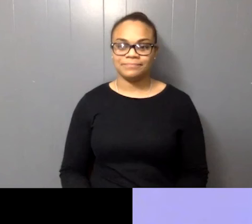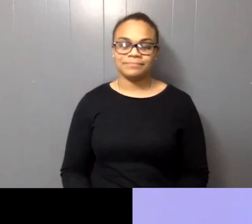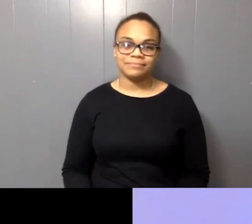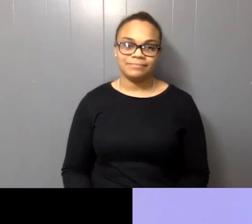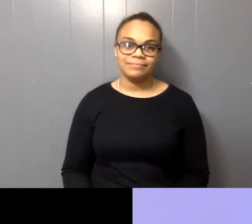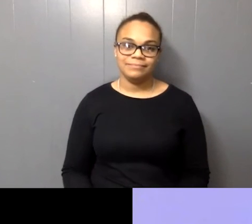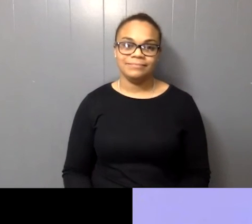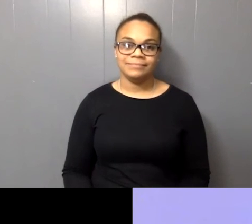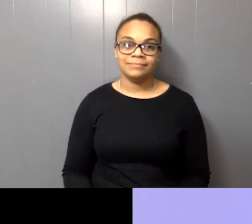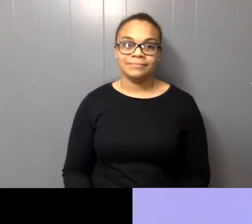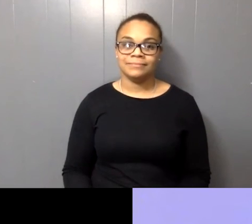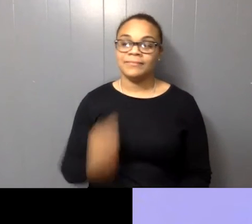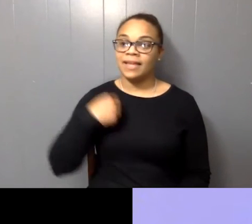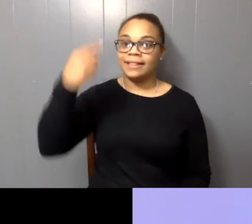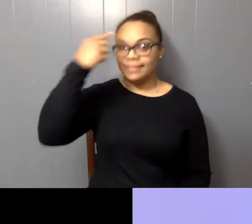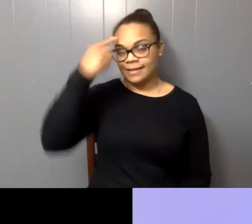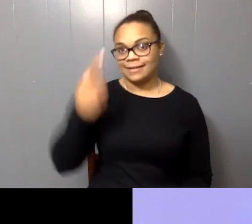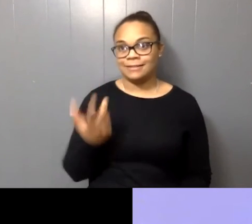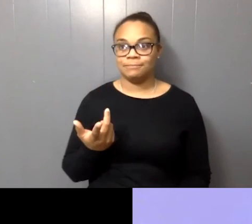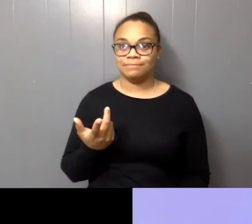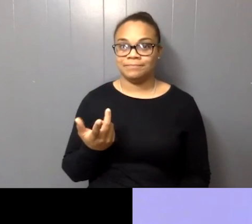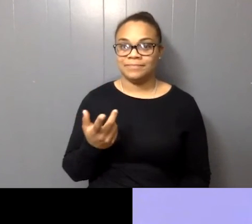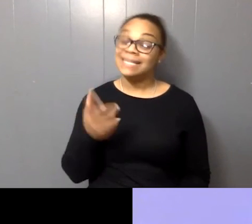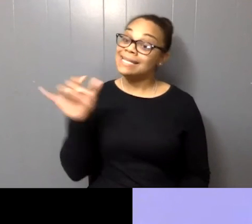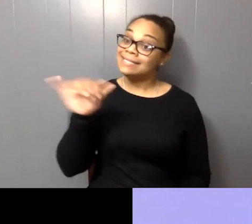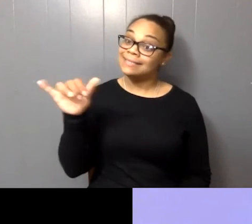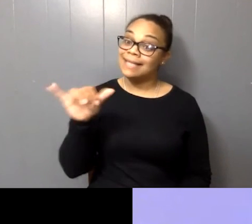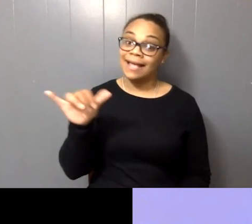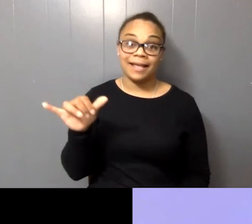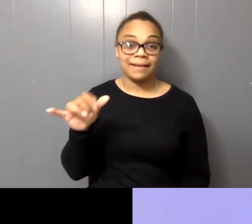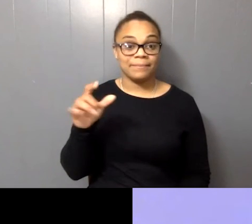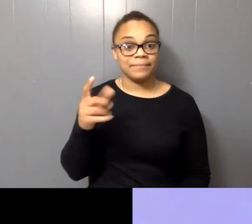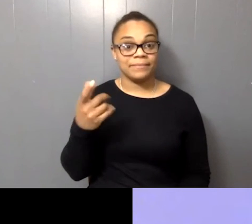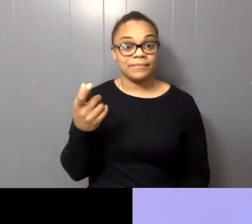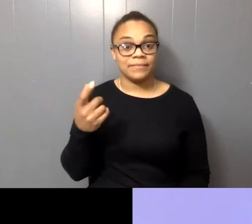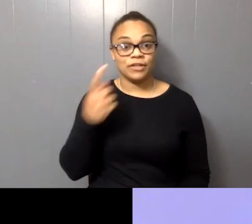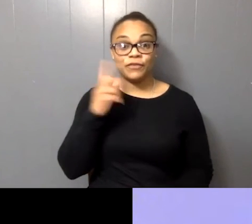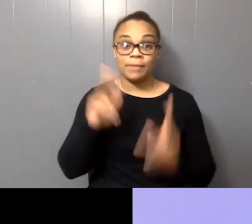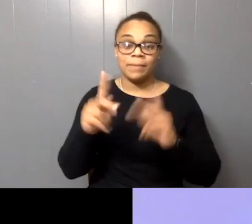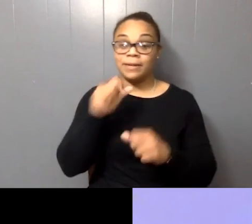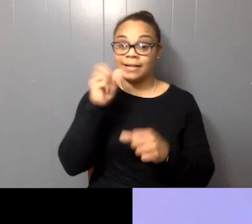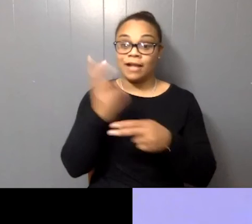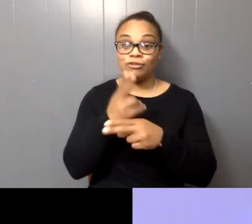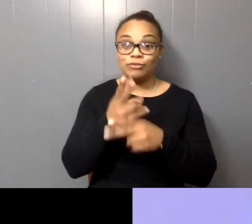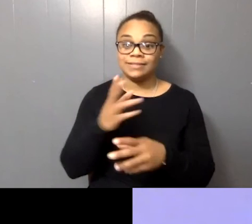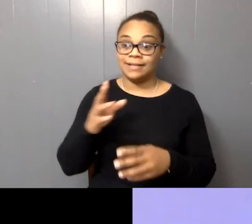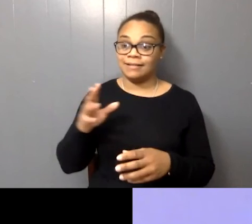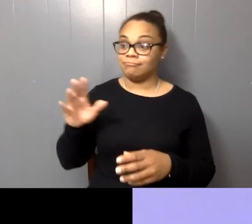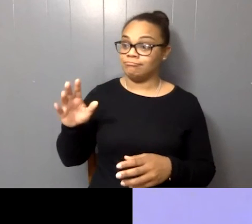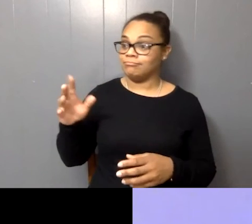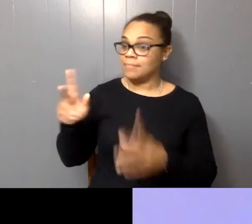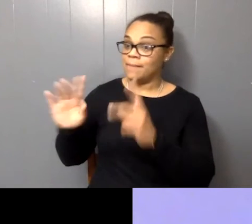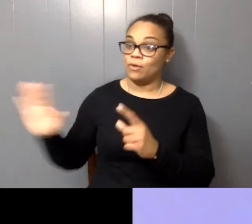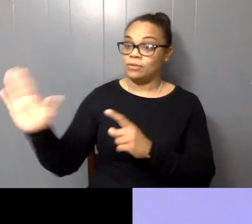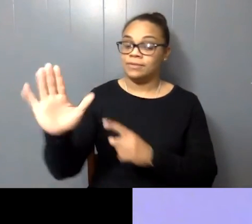Yeah, I think that like it's the same thing with people not using people's correct pronouns. I think like they're